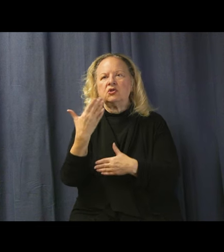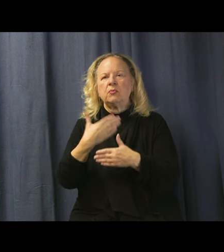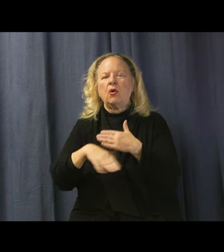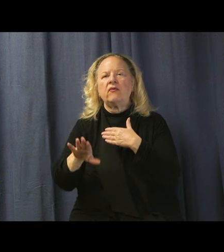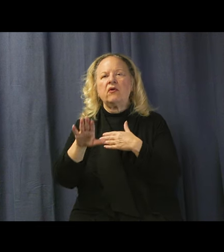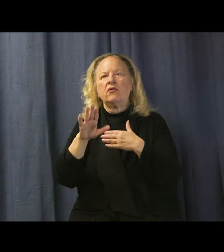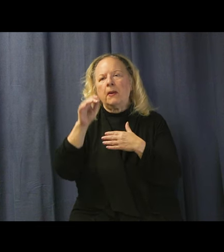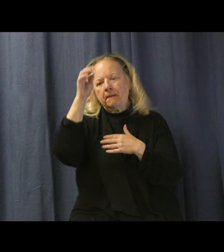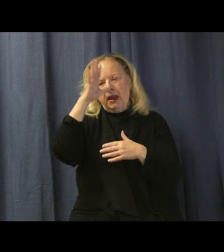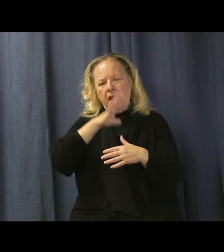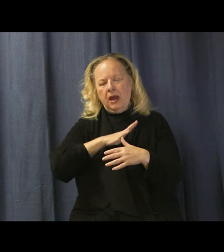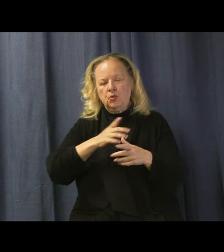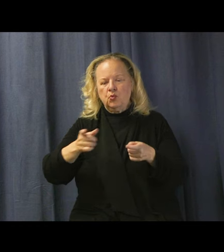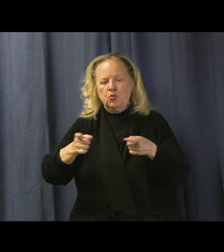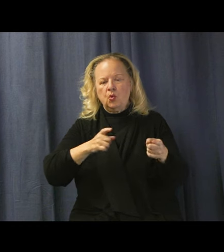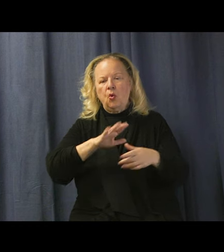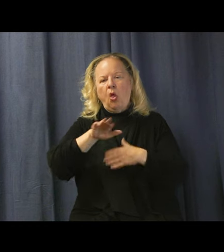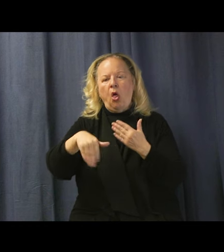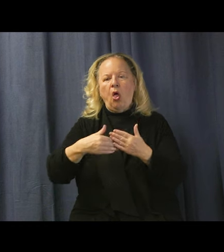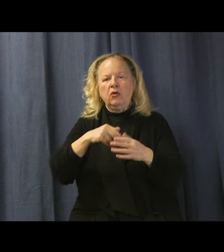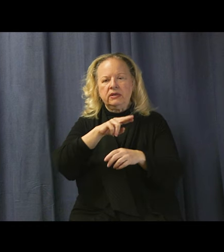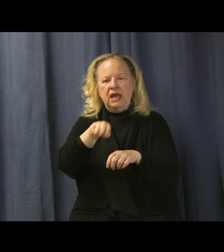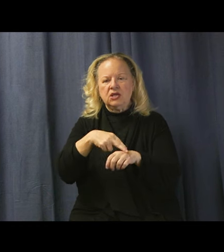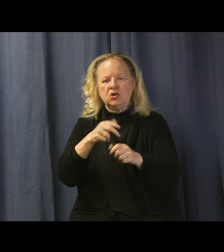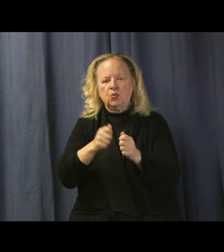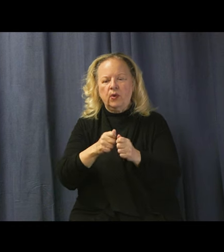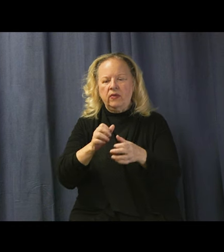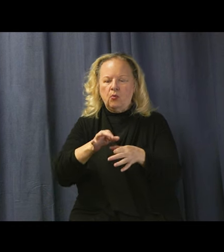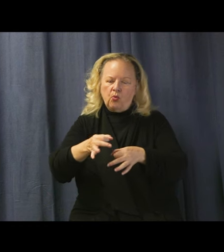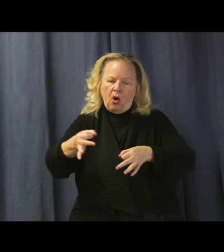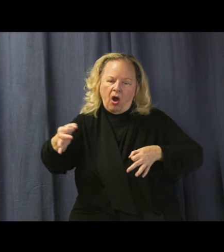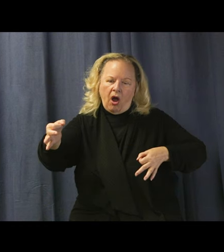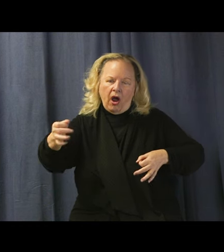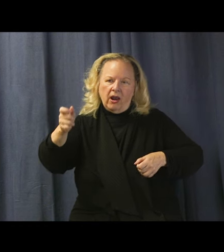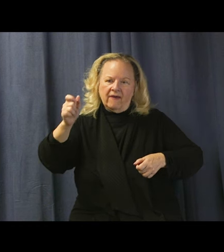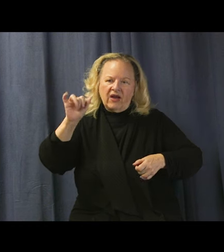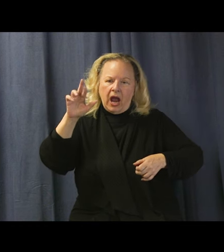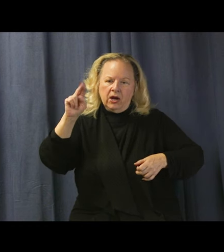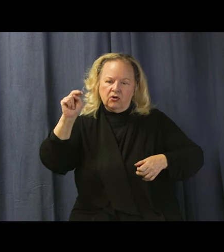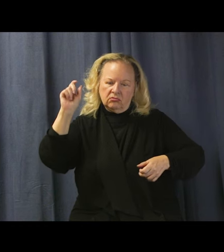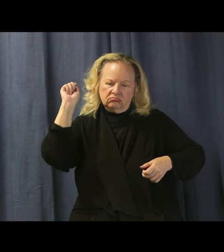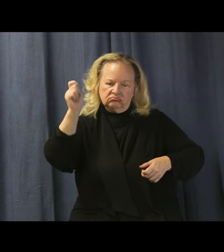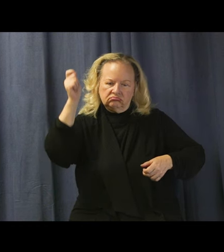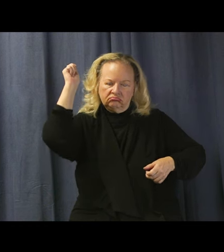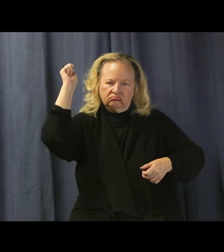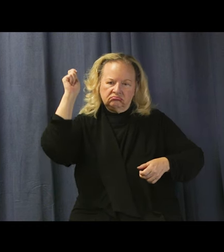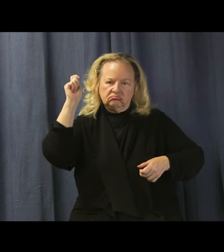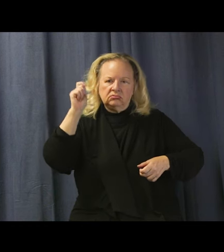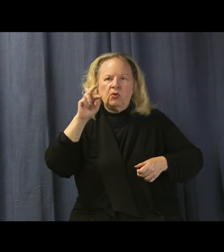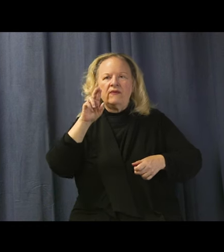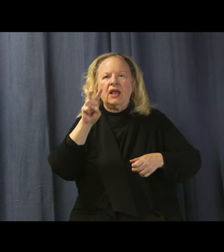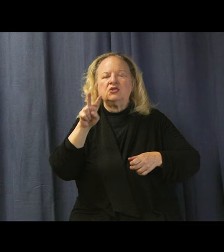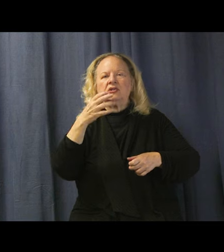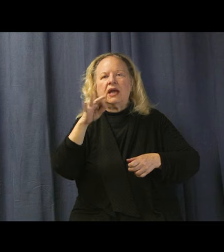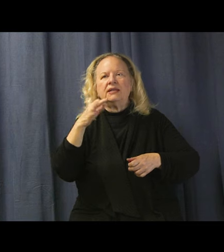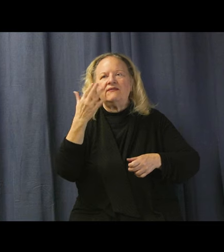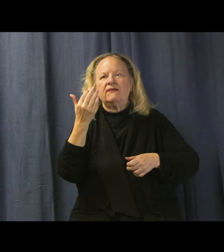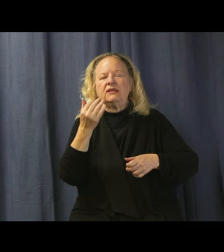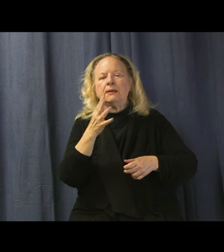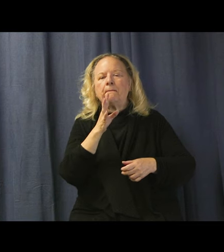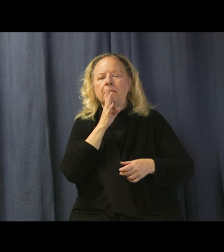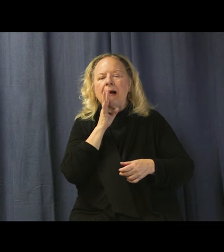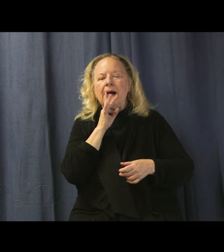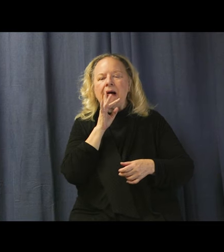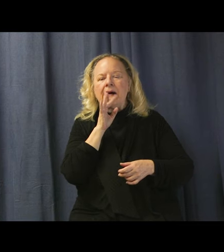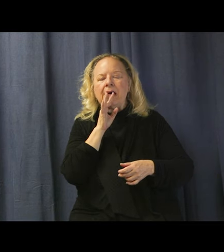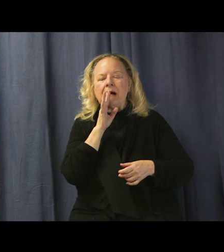who was to rule all nations with what? A rod of iron. And Revelation 19:15, out of his mouth